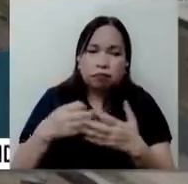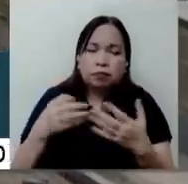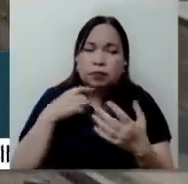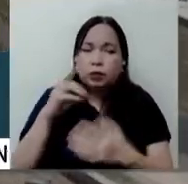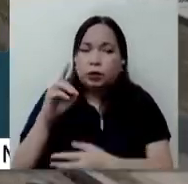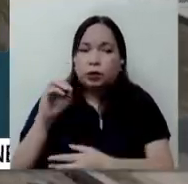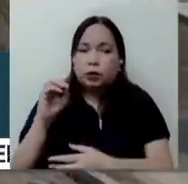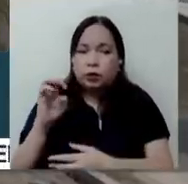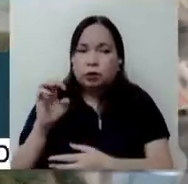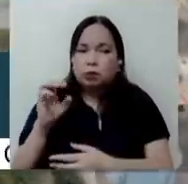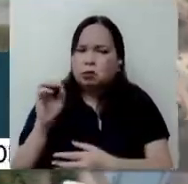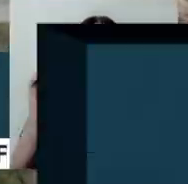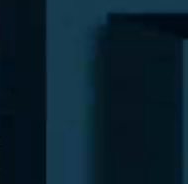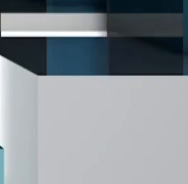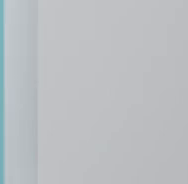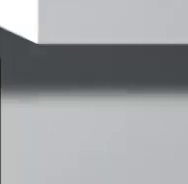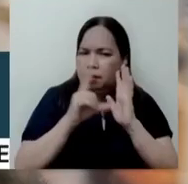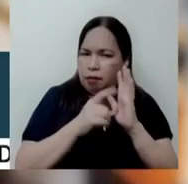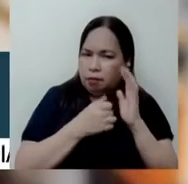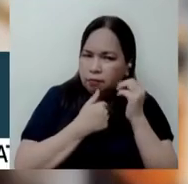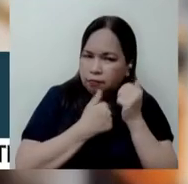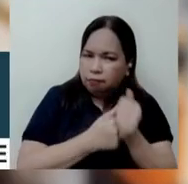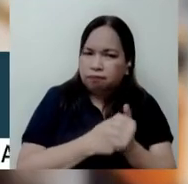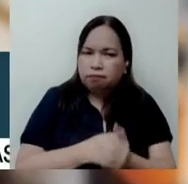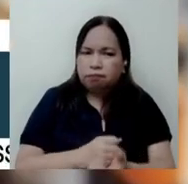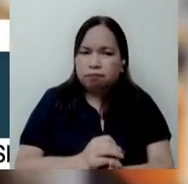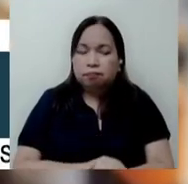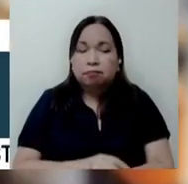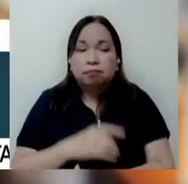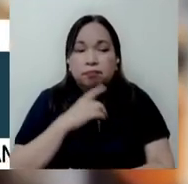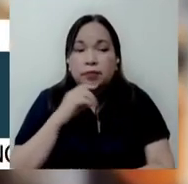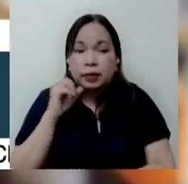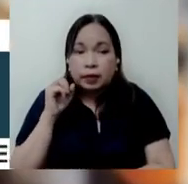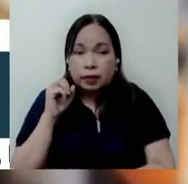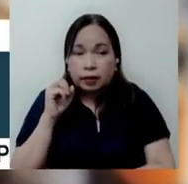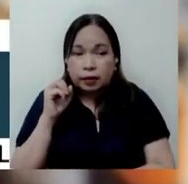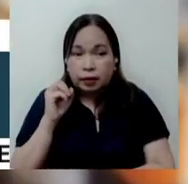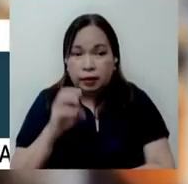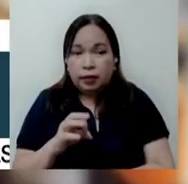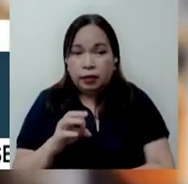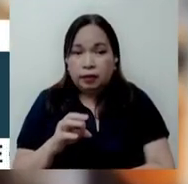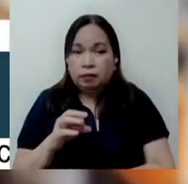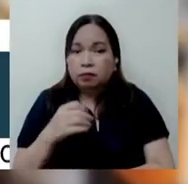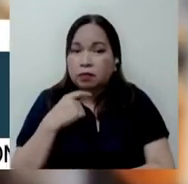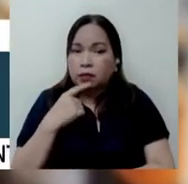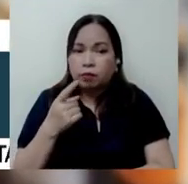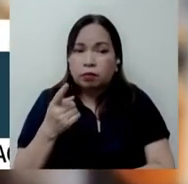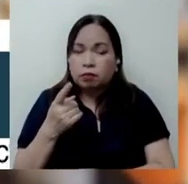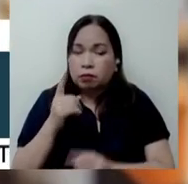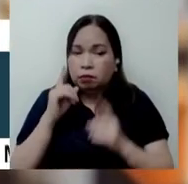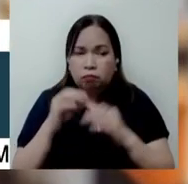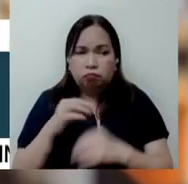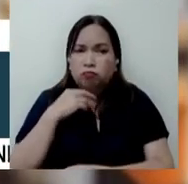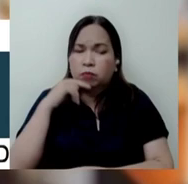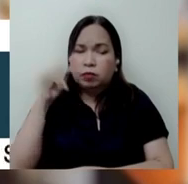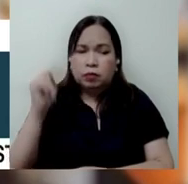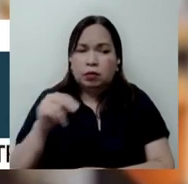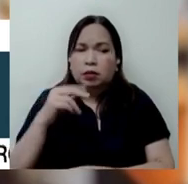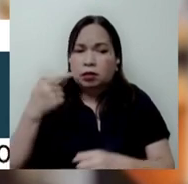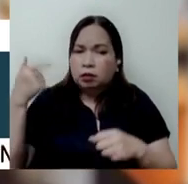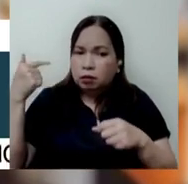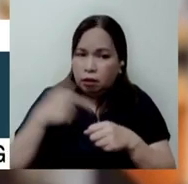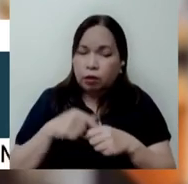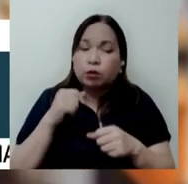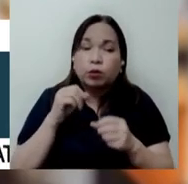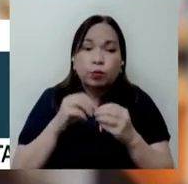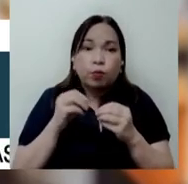legal basis. Kapag humindi ang DOE at sinabi niya na hindi ko kailangan ng gas, mas magmamahal ang presyo ng kuryente